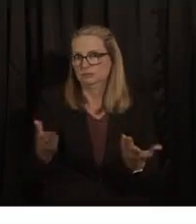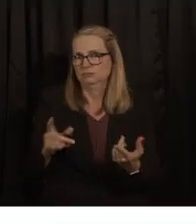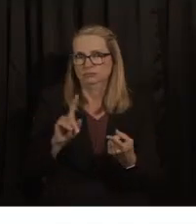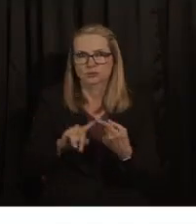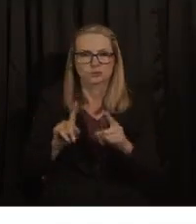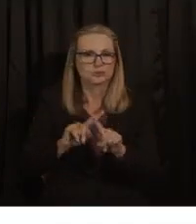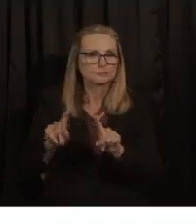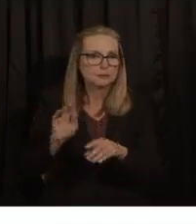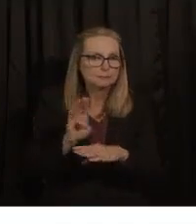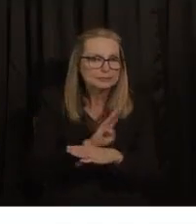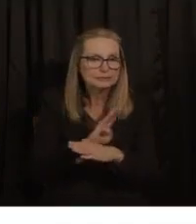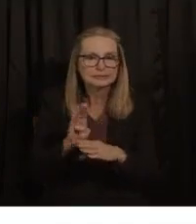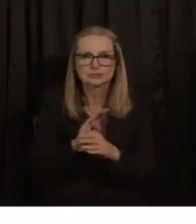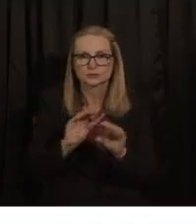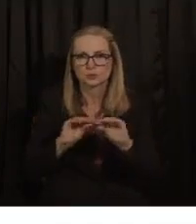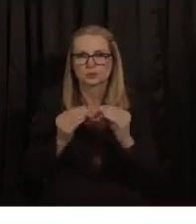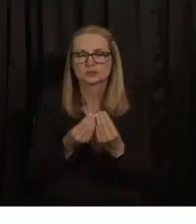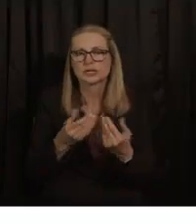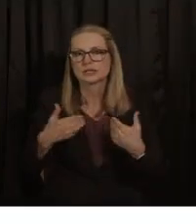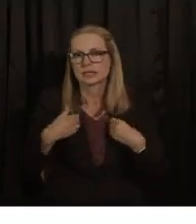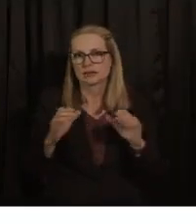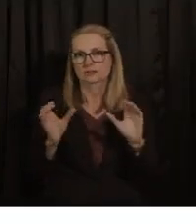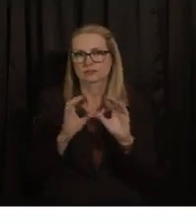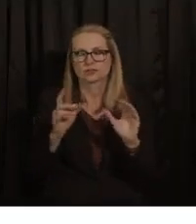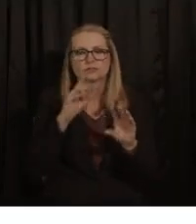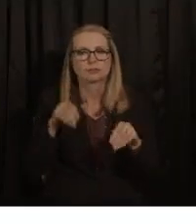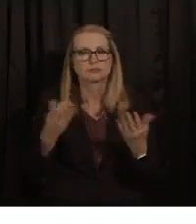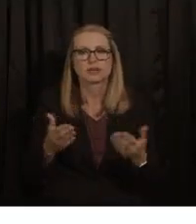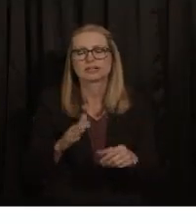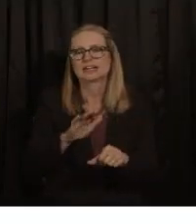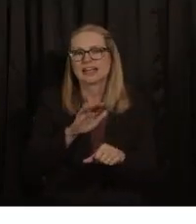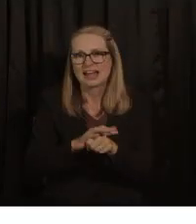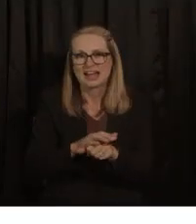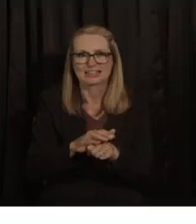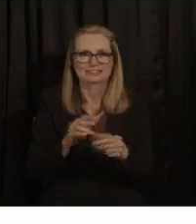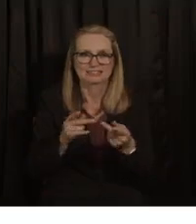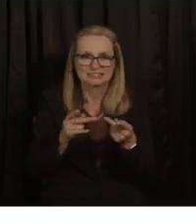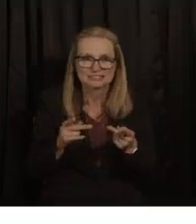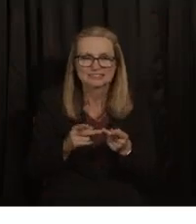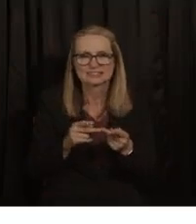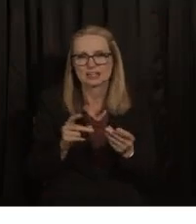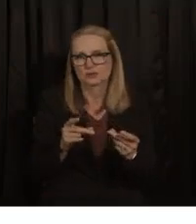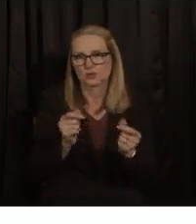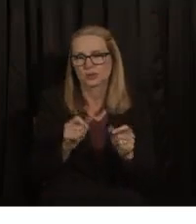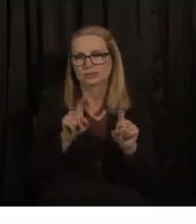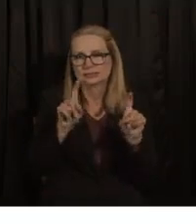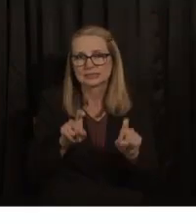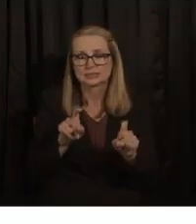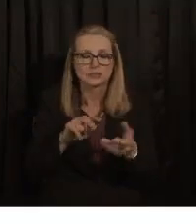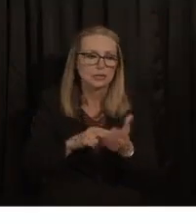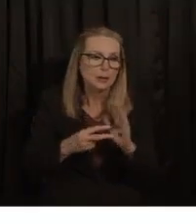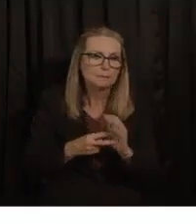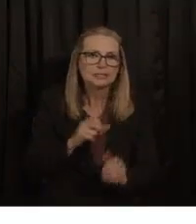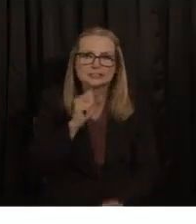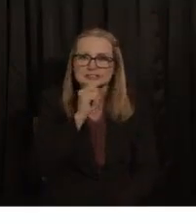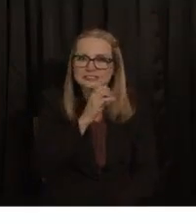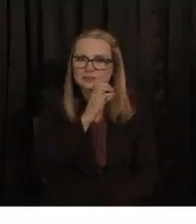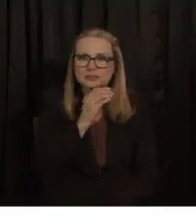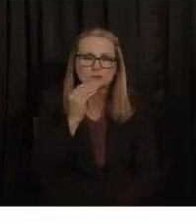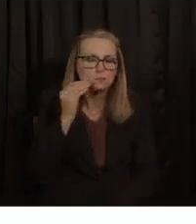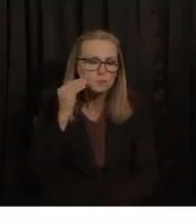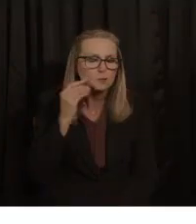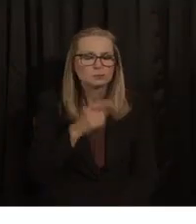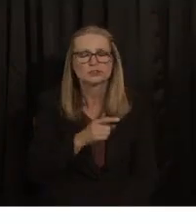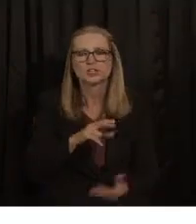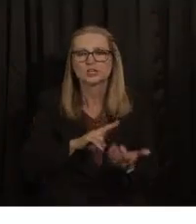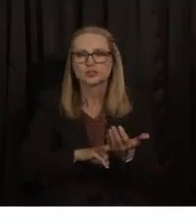organizations that have a certification and can provide on-site rapid testing, including long-term care facilities, congregate care settings,